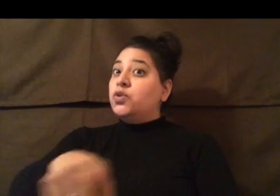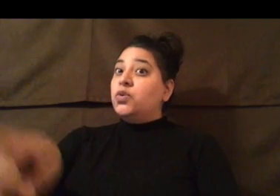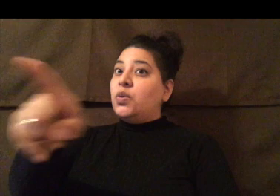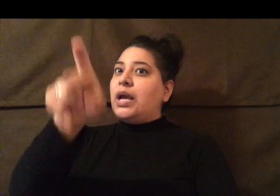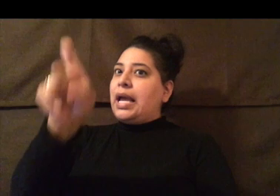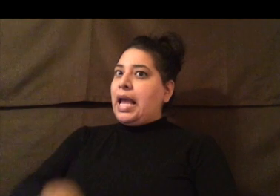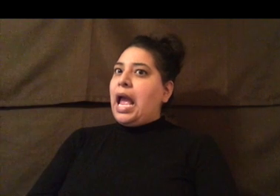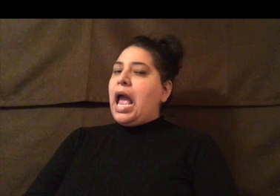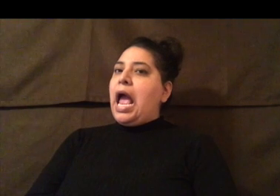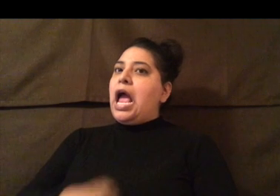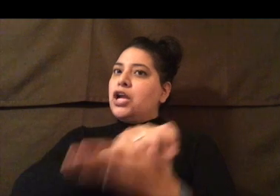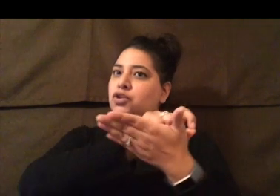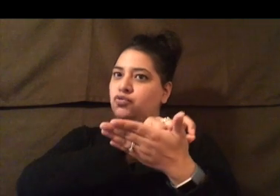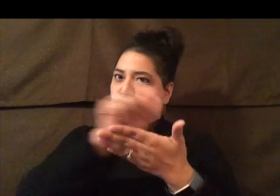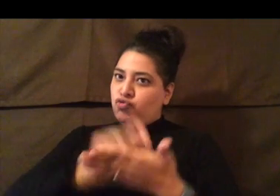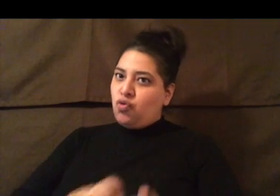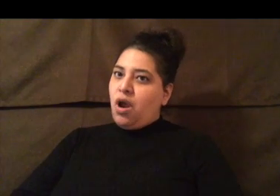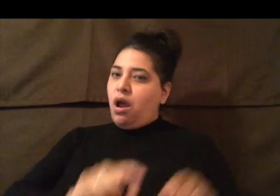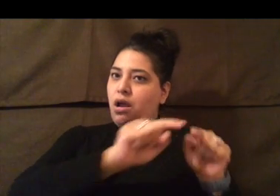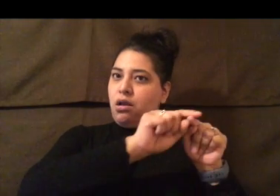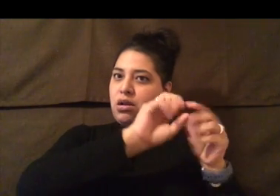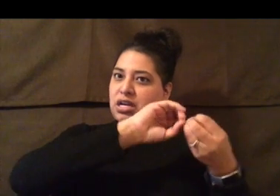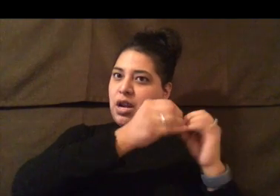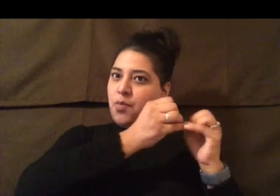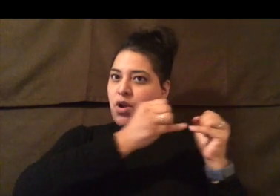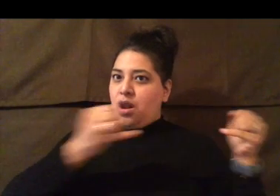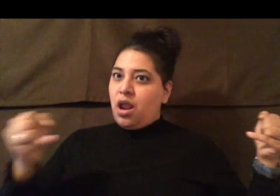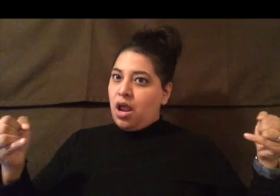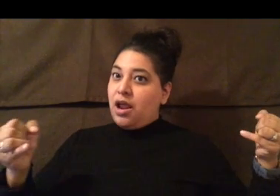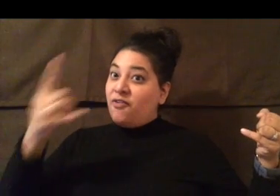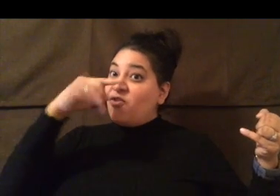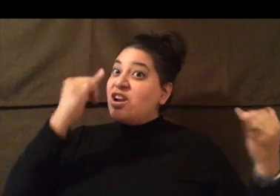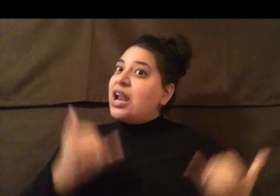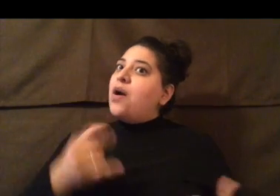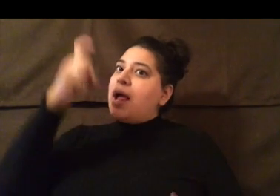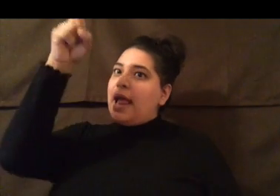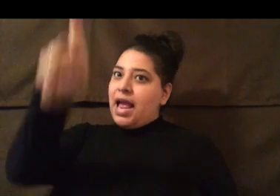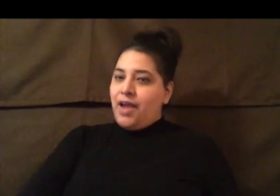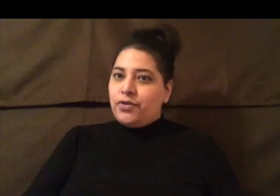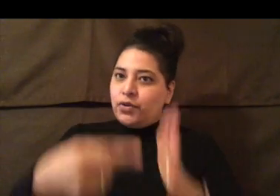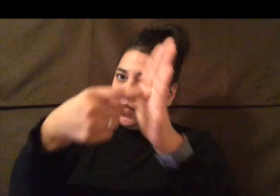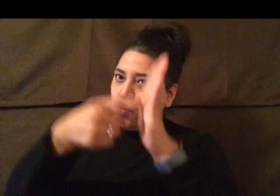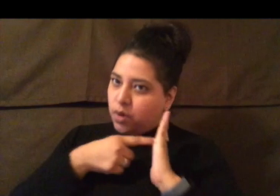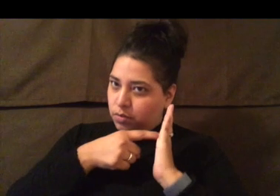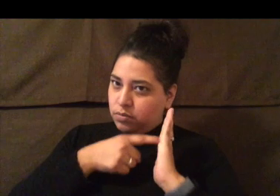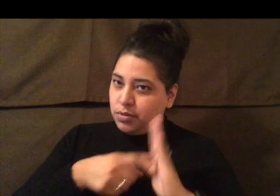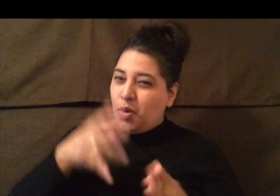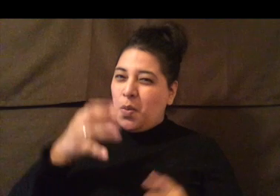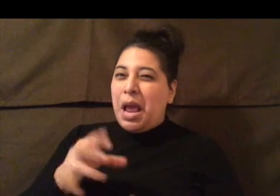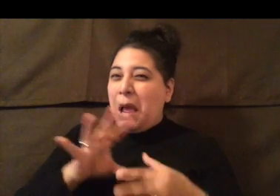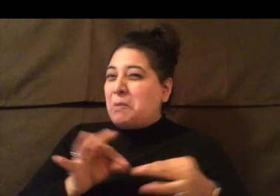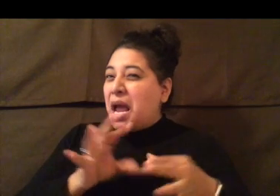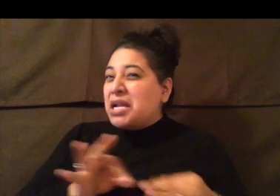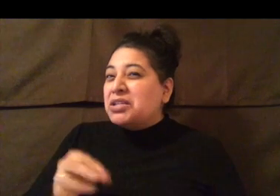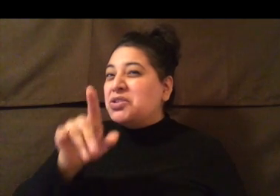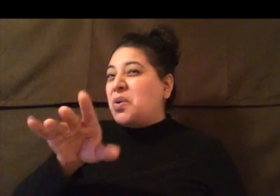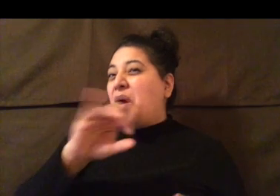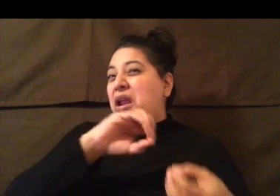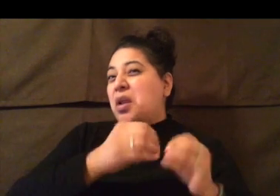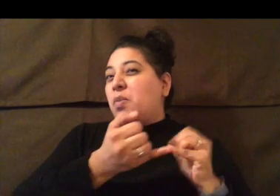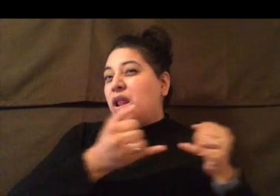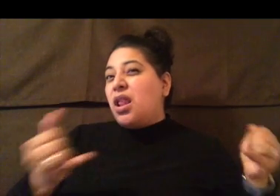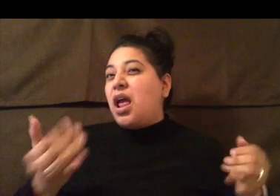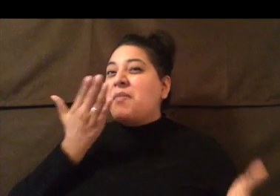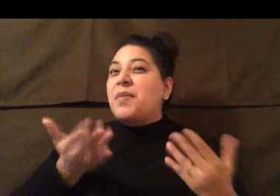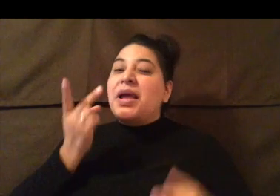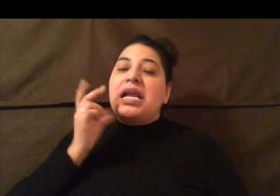You need to draw a number line, okay? You'll have to draw a number line, at least for now. So I wanted to mention to you guys that your